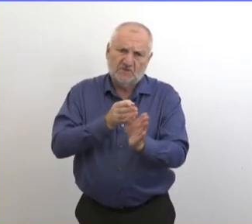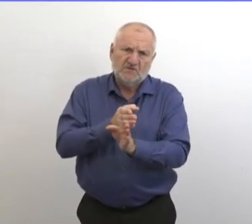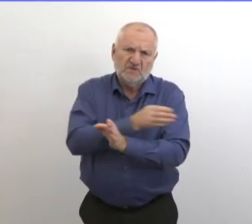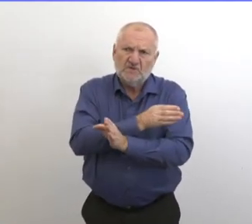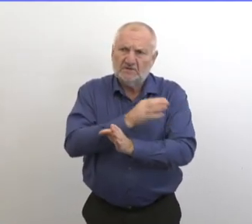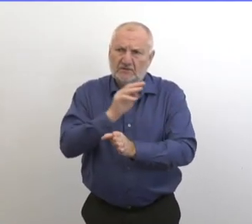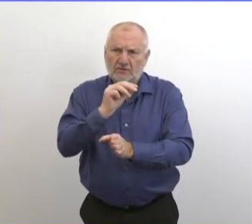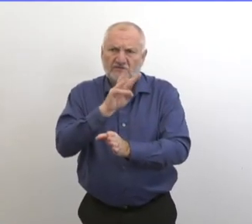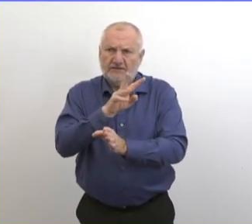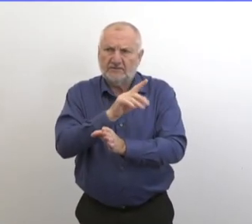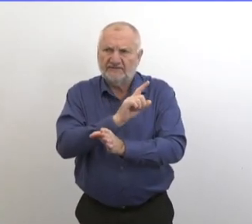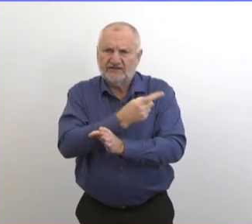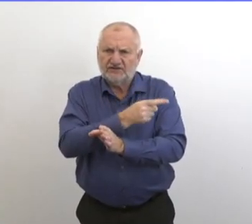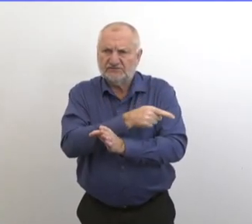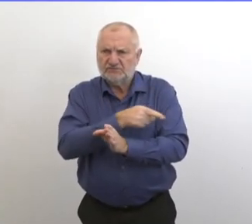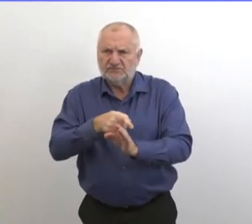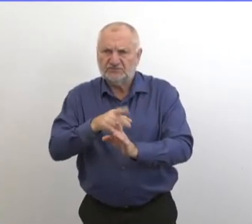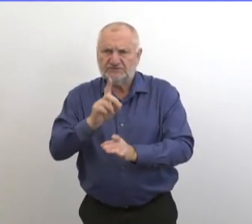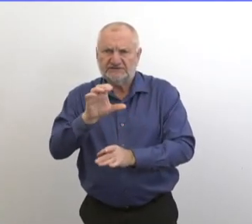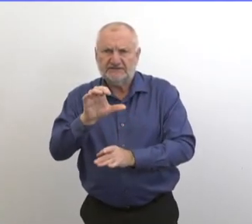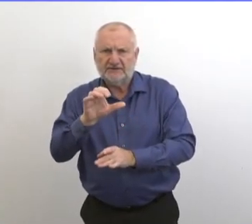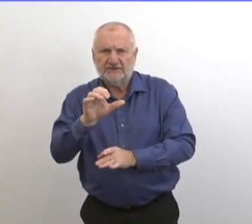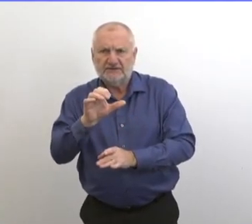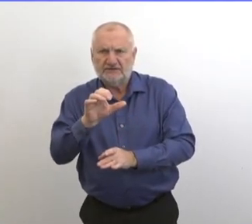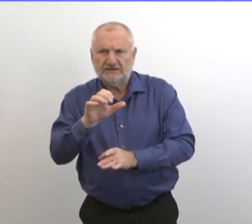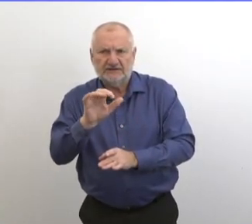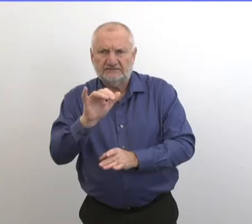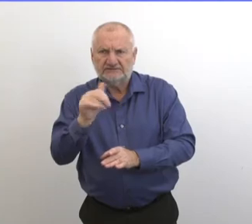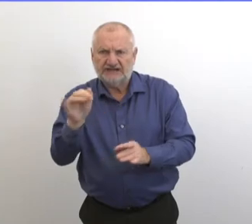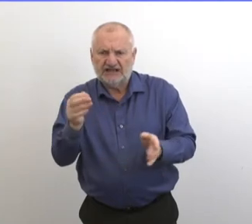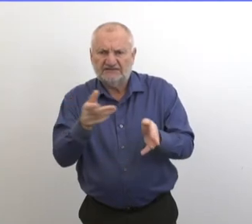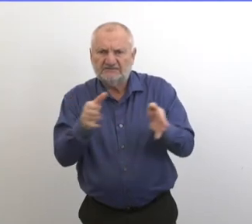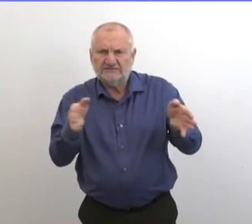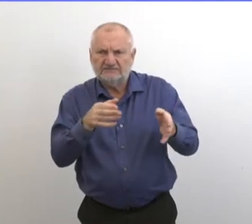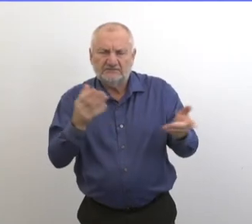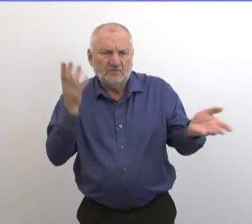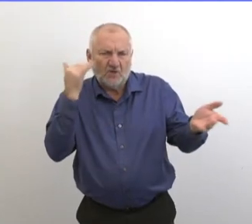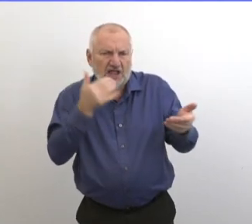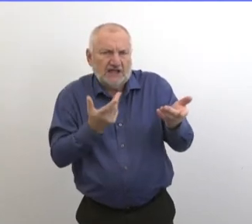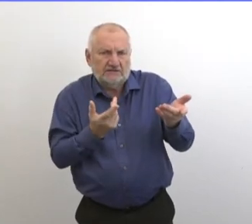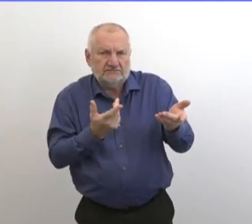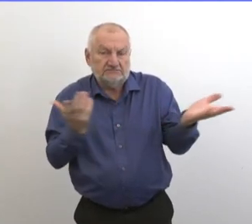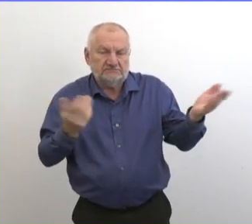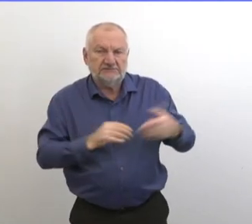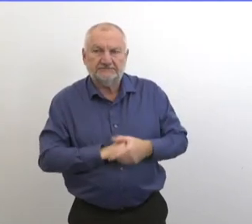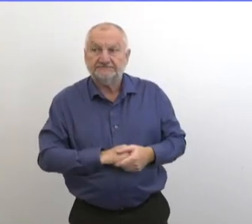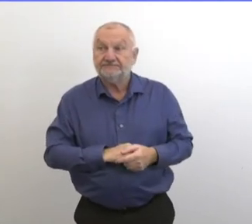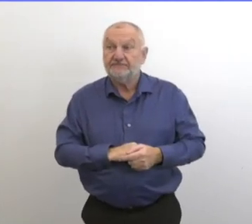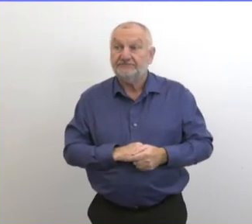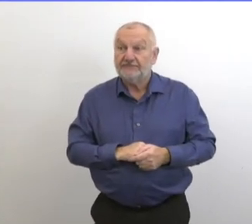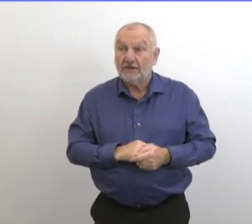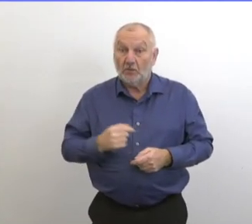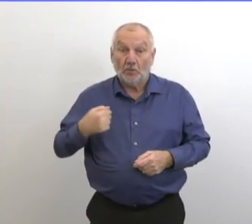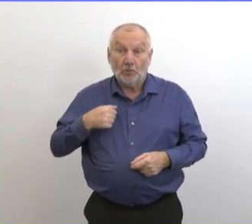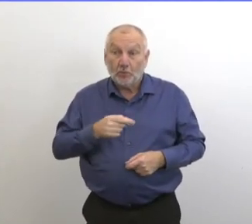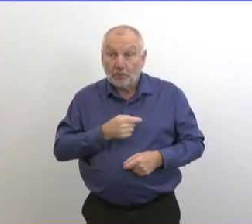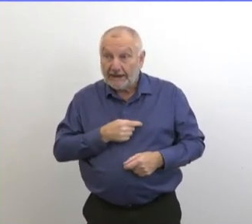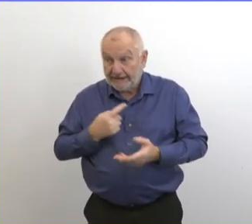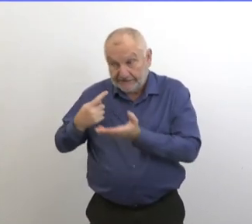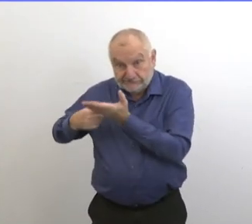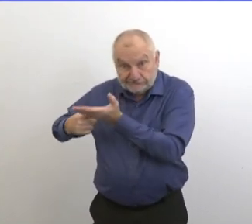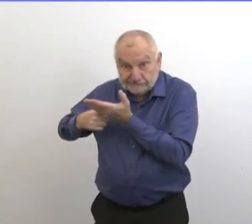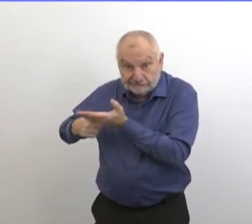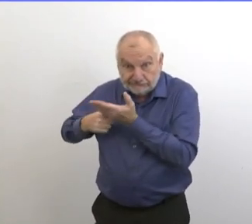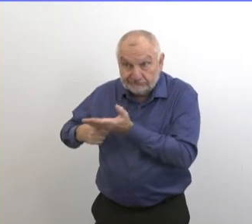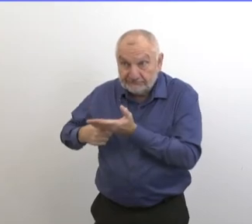pardon me. Yeah, I think it was a short-term targeted approach to target investment in